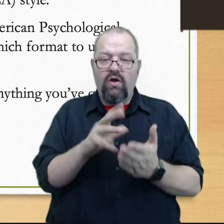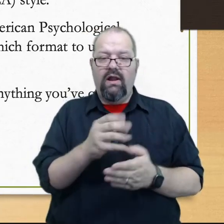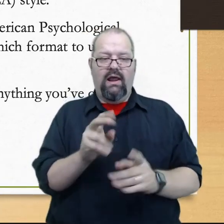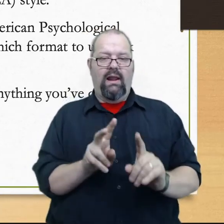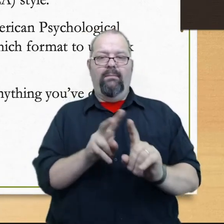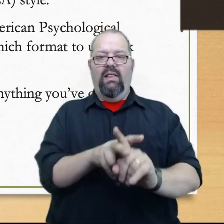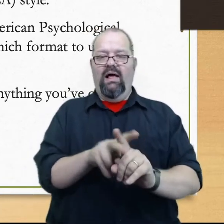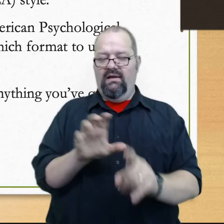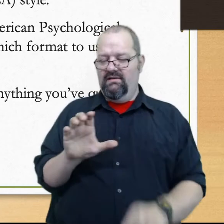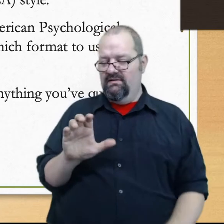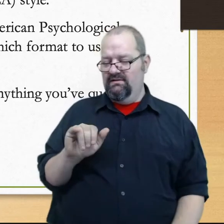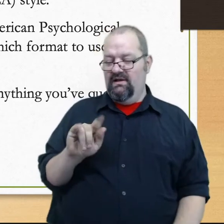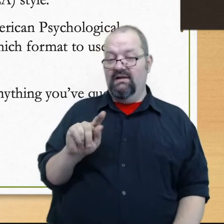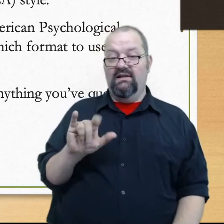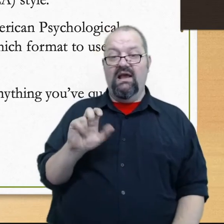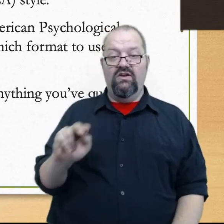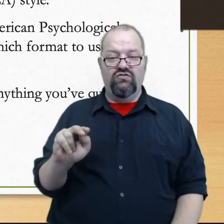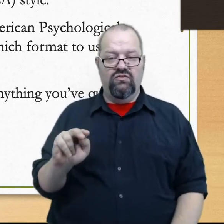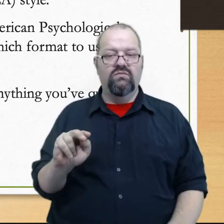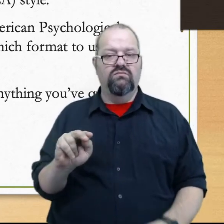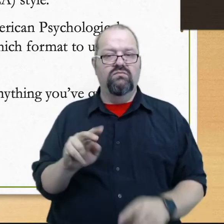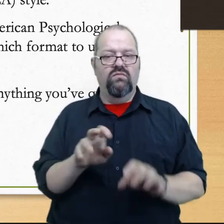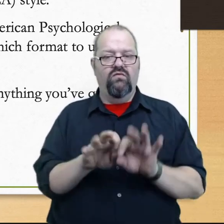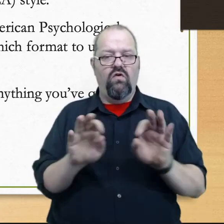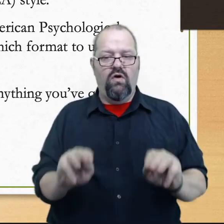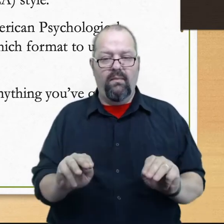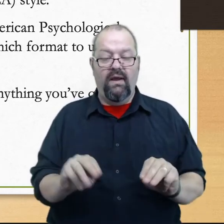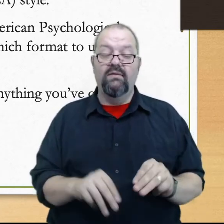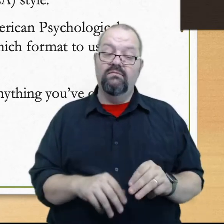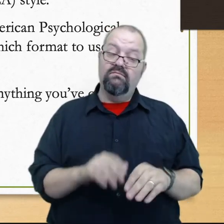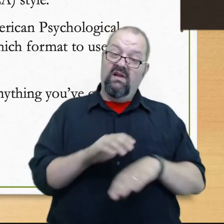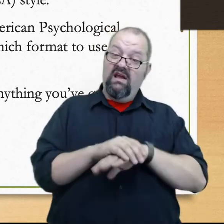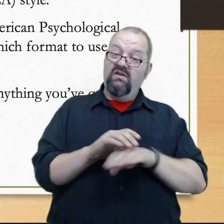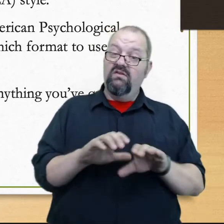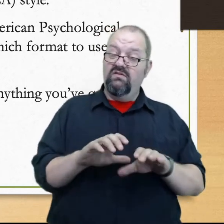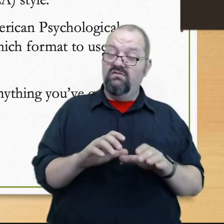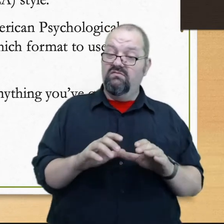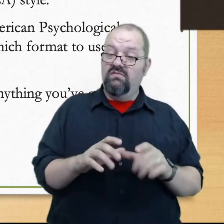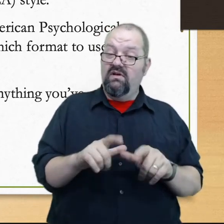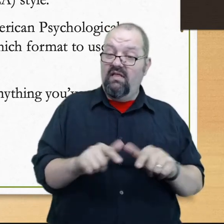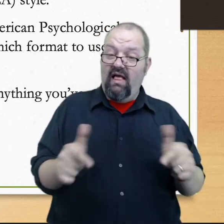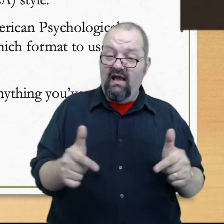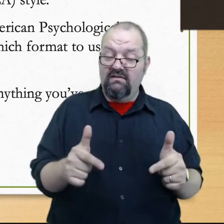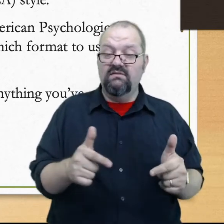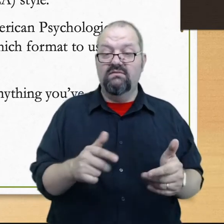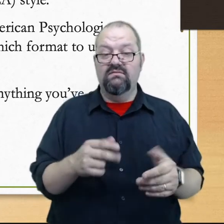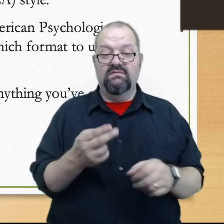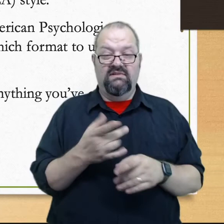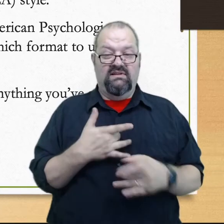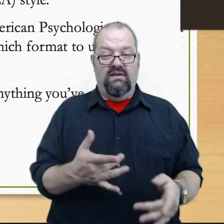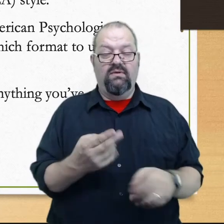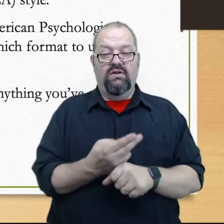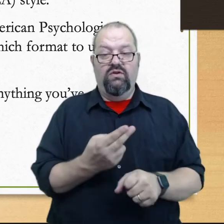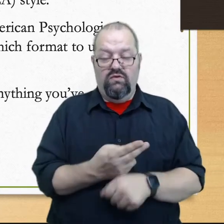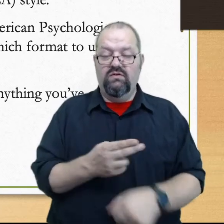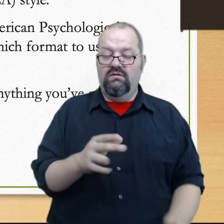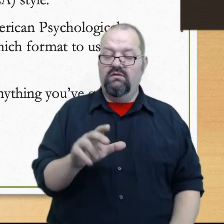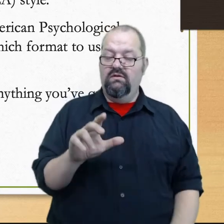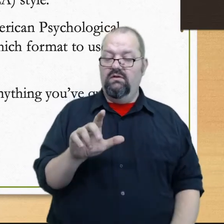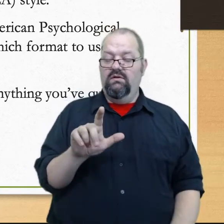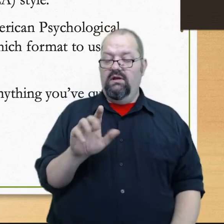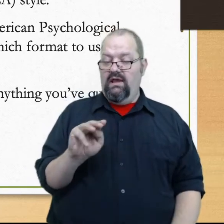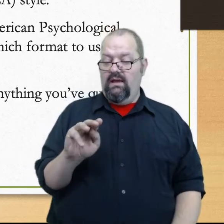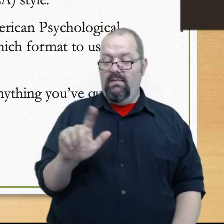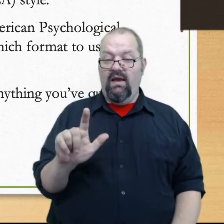for your assignments. English classes generally use the Modern Language Association, or MLA, style. Other classes